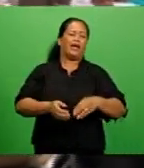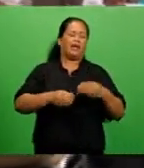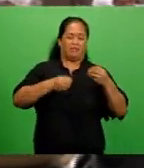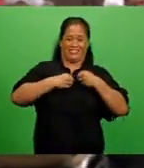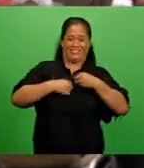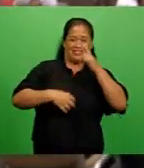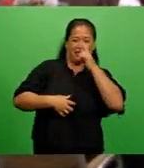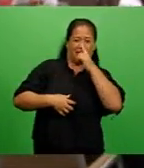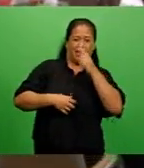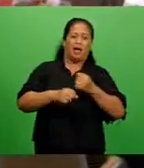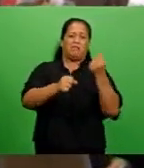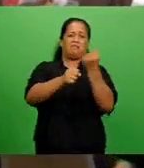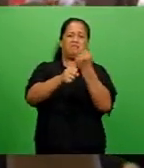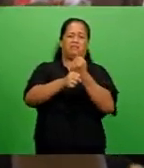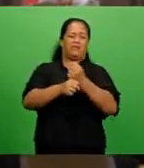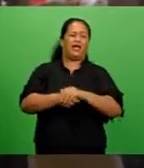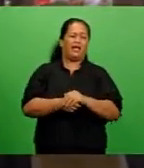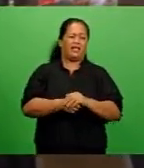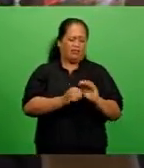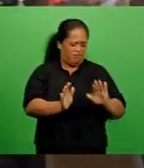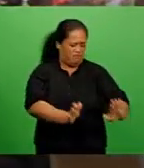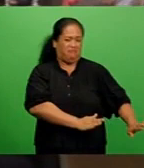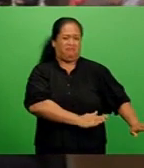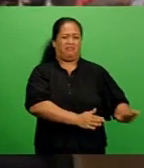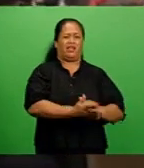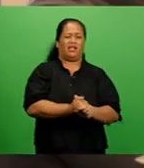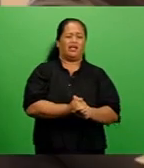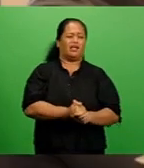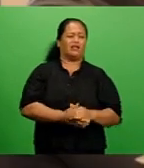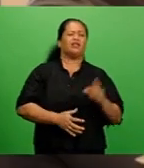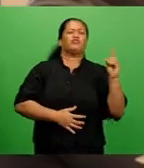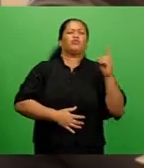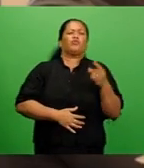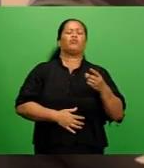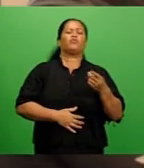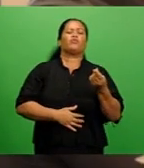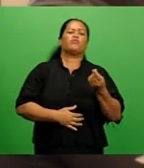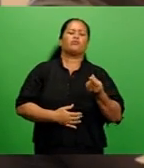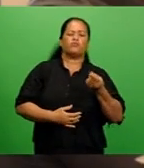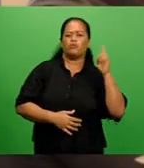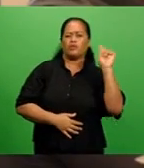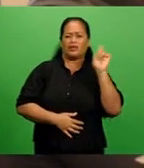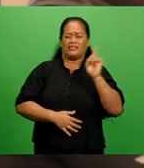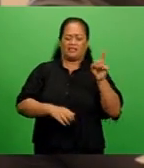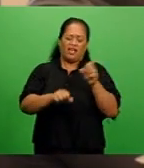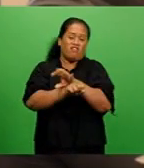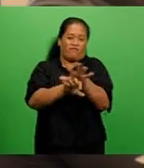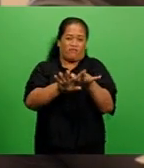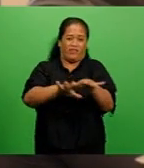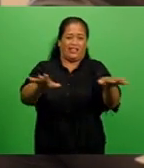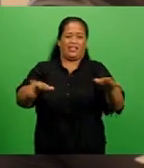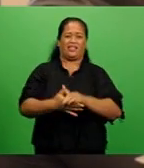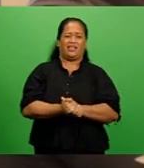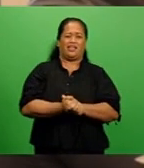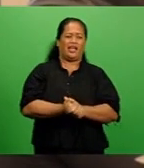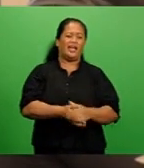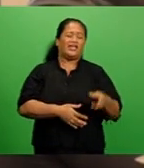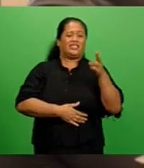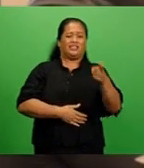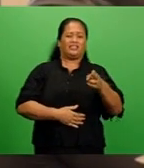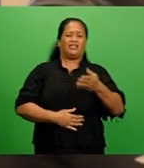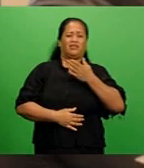redundant due to COVID-19. She adds the demand for financial coaching is on the rise, and she expects an influx in the number